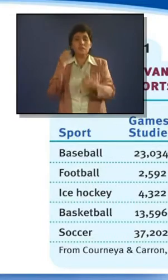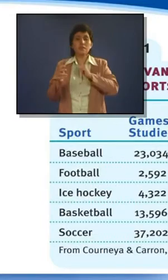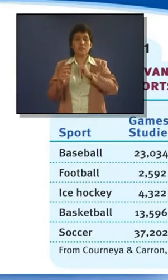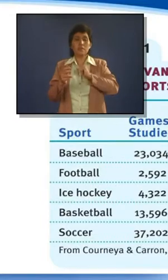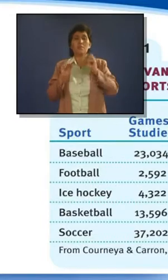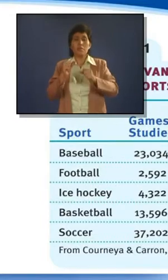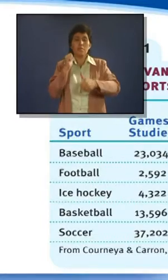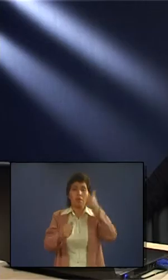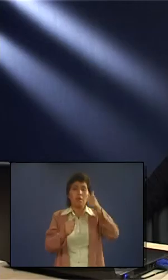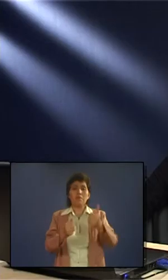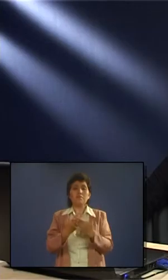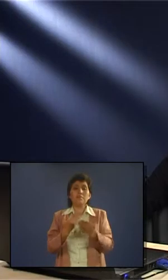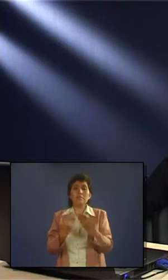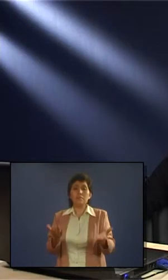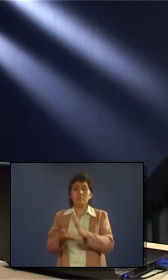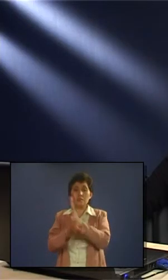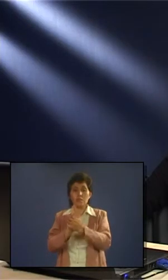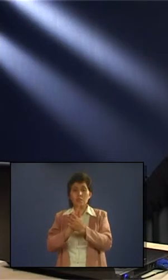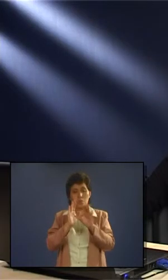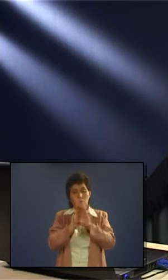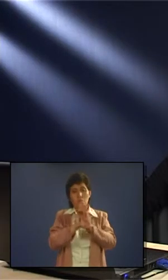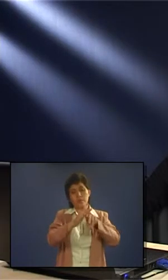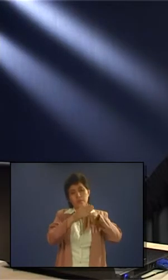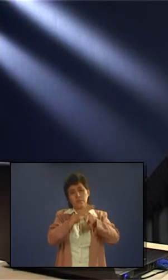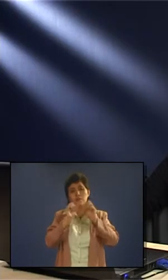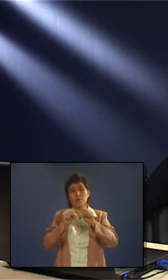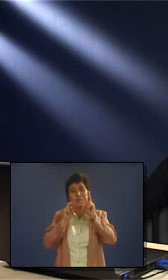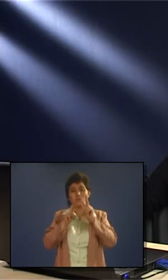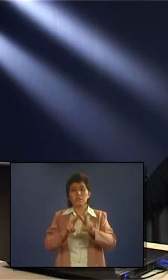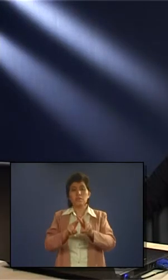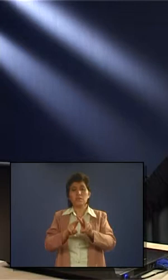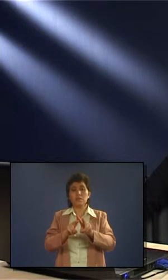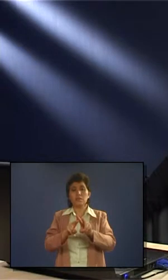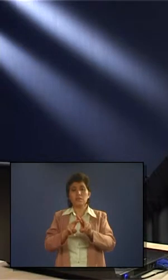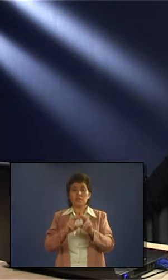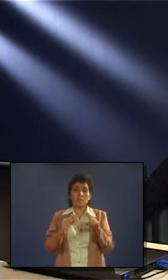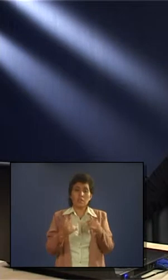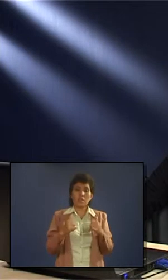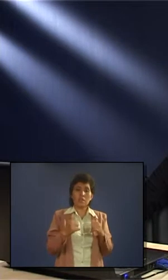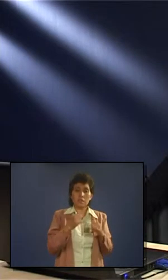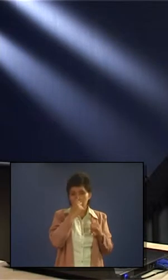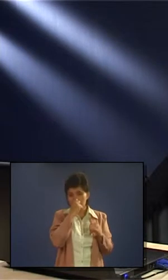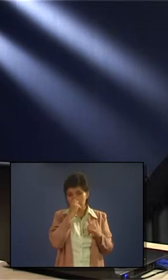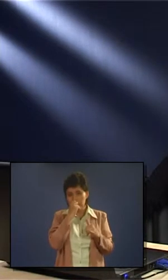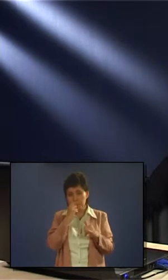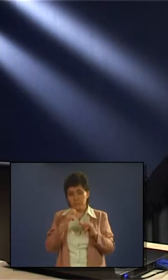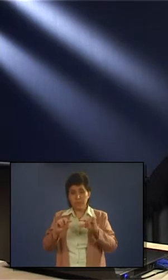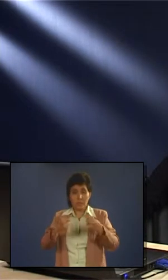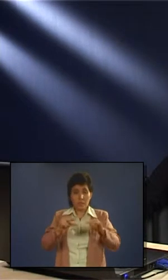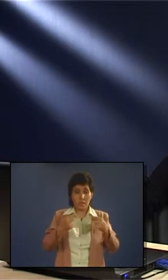see the games studied, okay? Now, the first one, the game studied is a lot, it's a huge amount. We round it up to